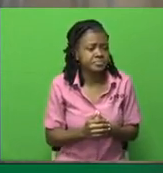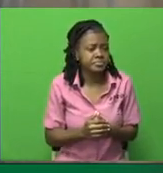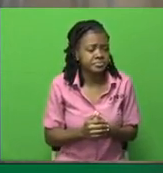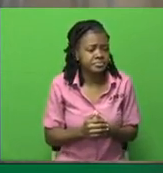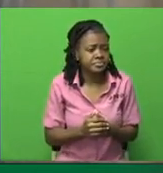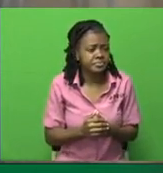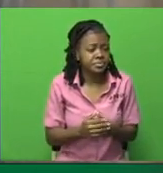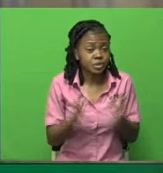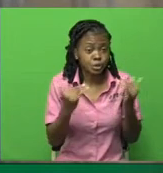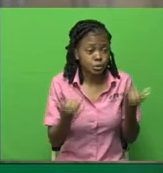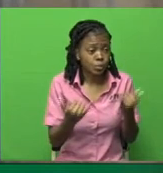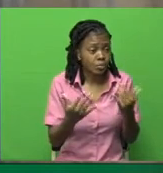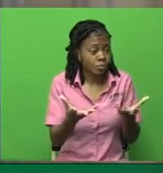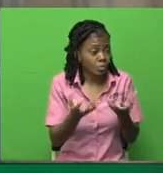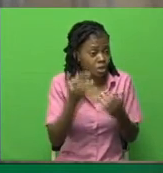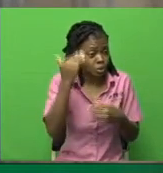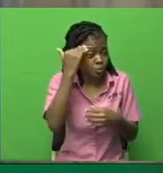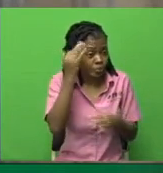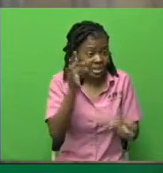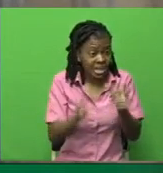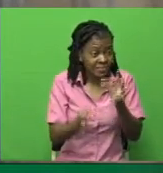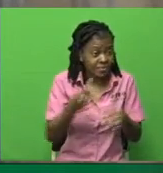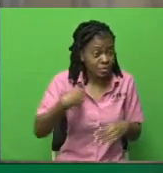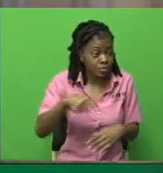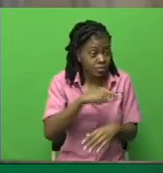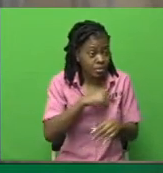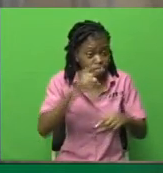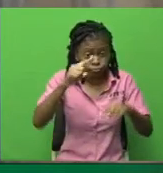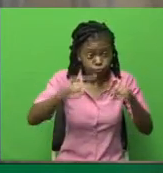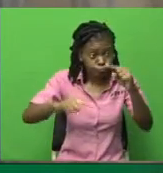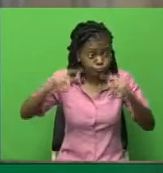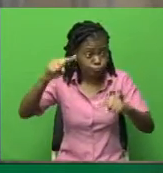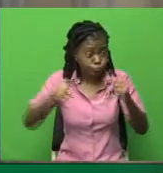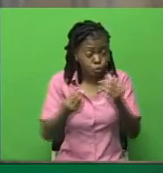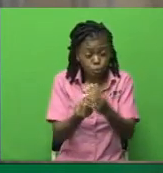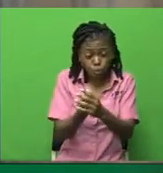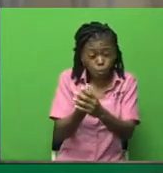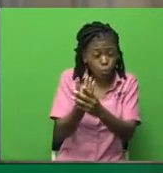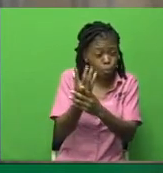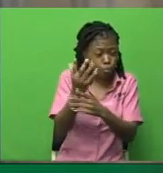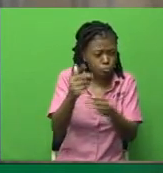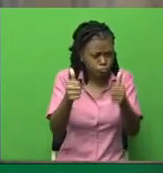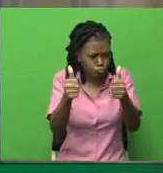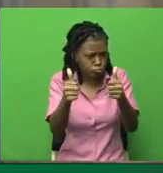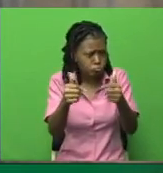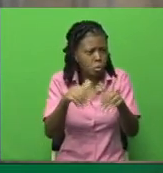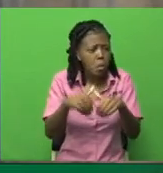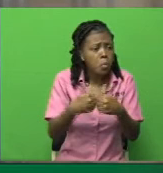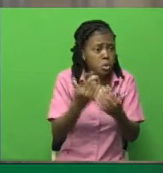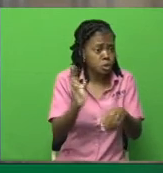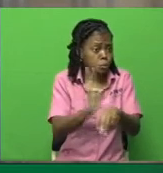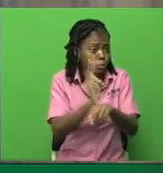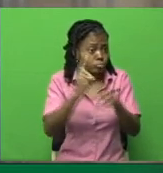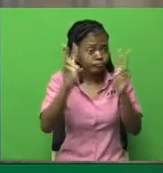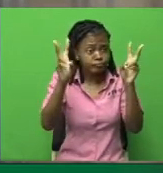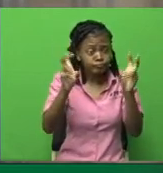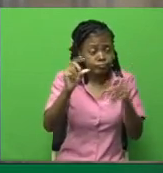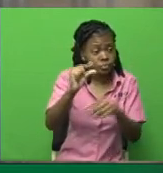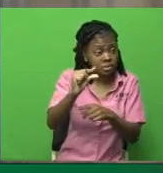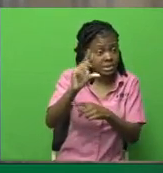stability and growth is what is known as GDP gross domestic product that is the value of goods and services